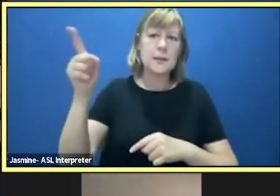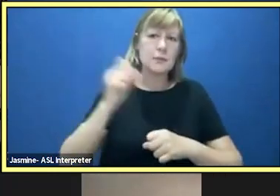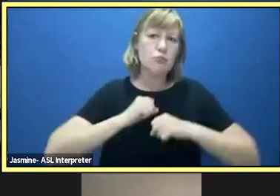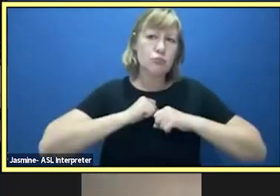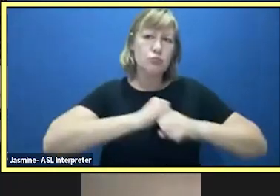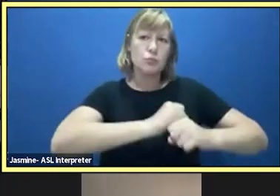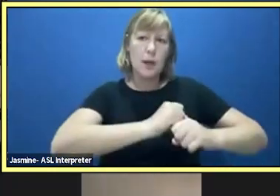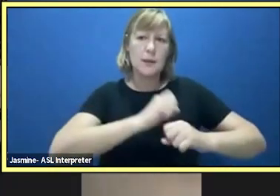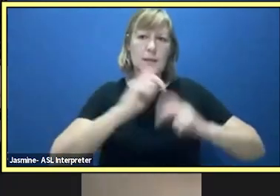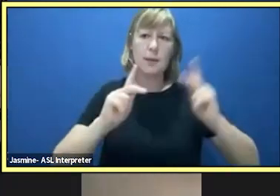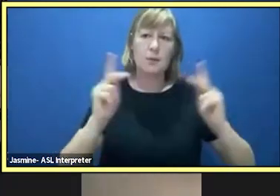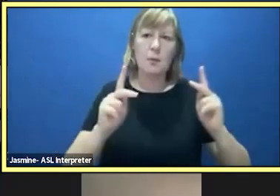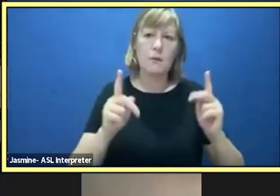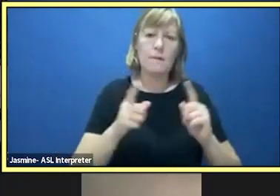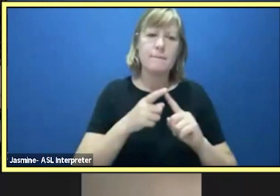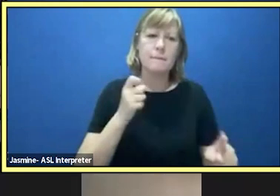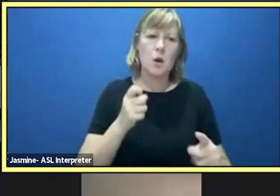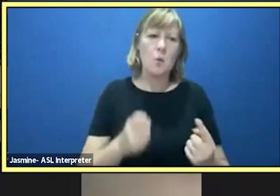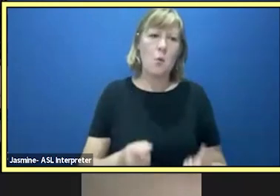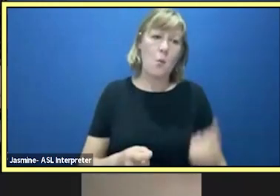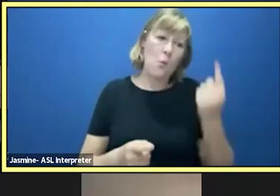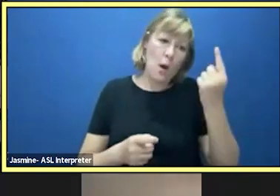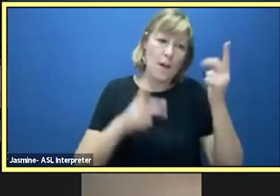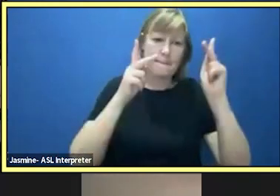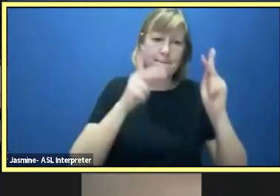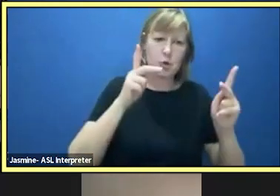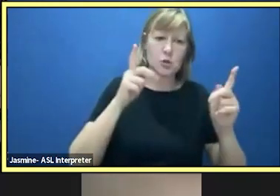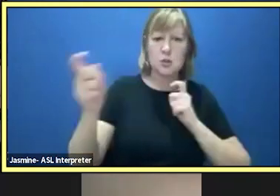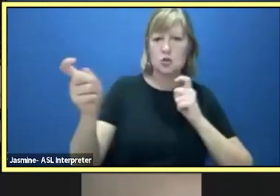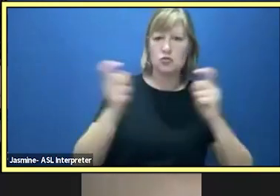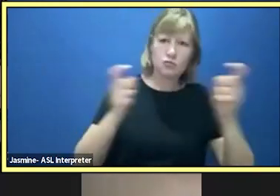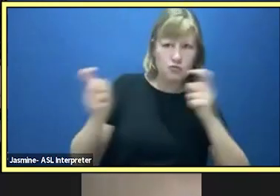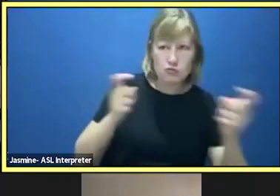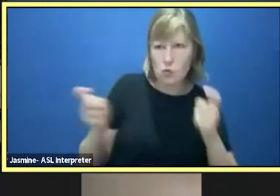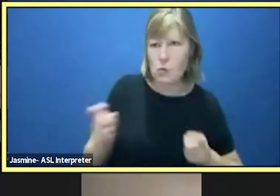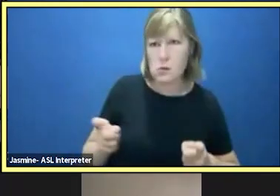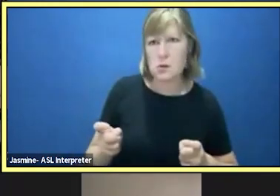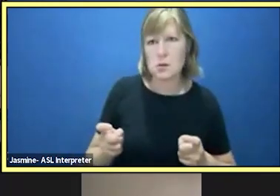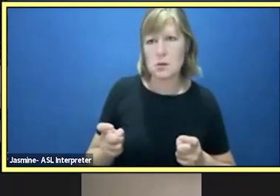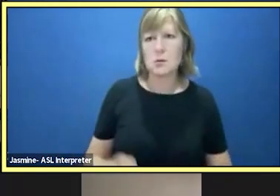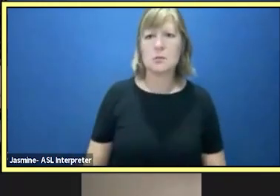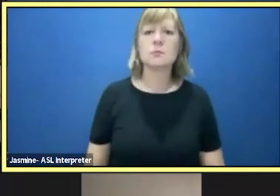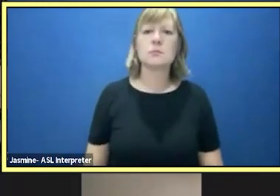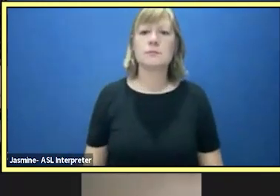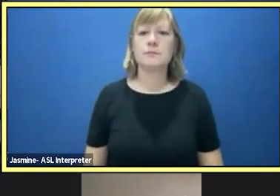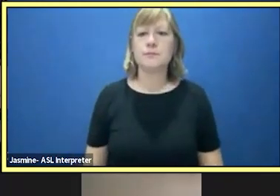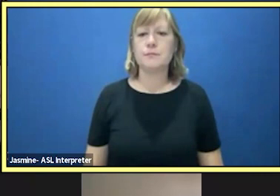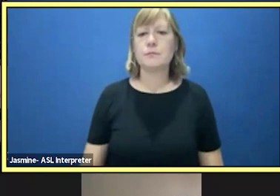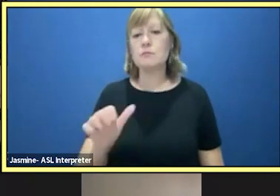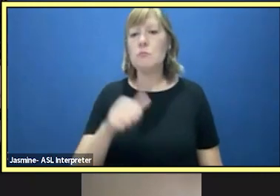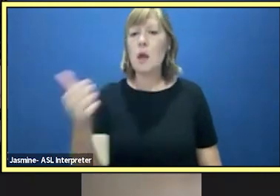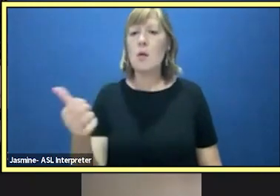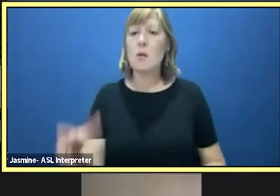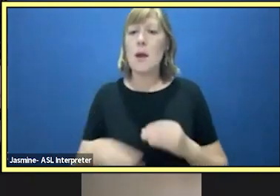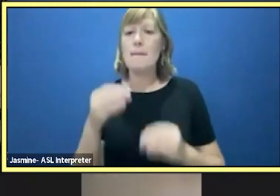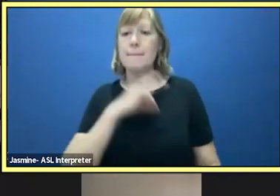The other thing that's new to the system that we believe is beneficial is the monitoring of that plan, making sure